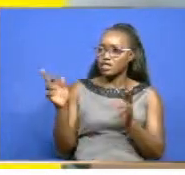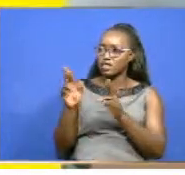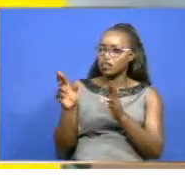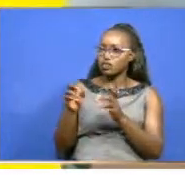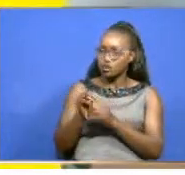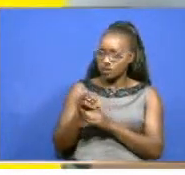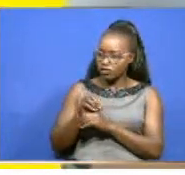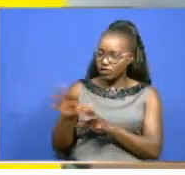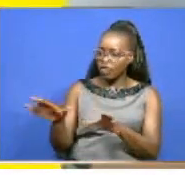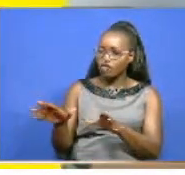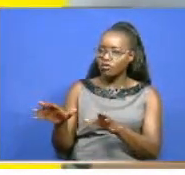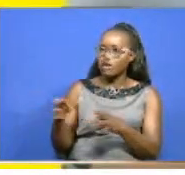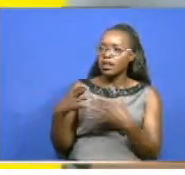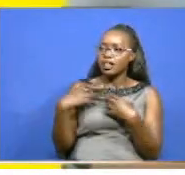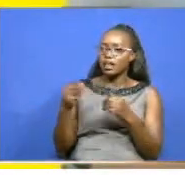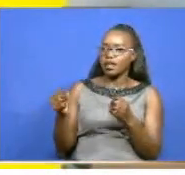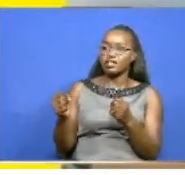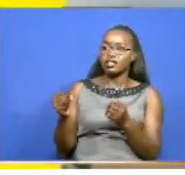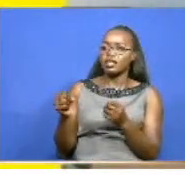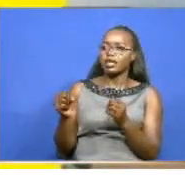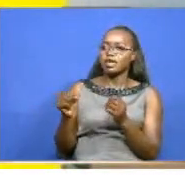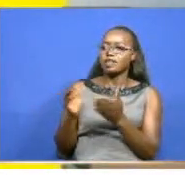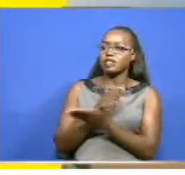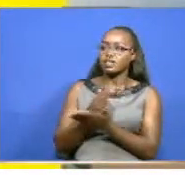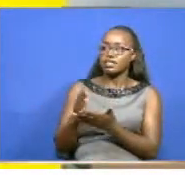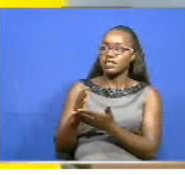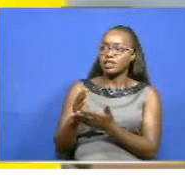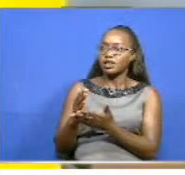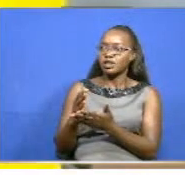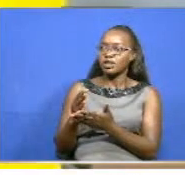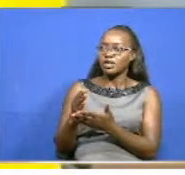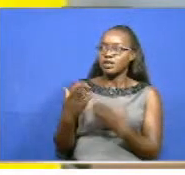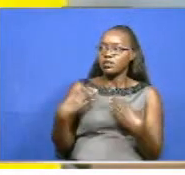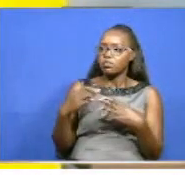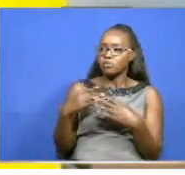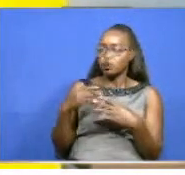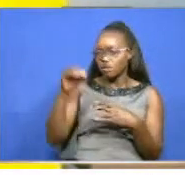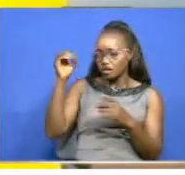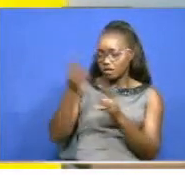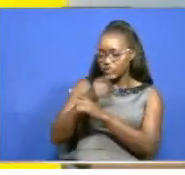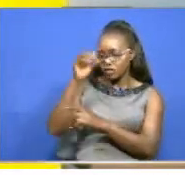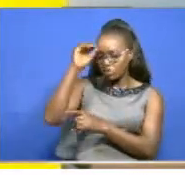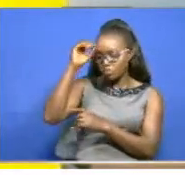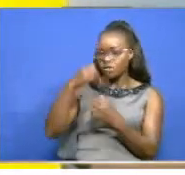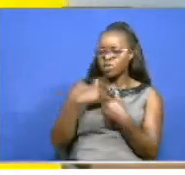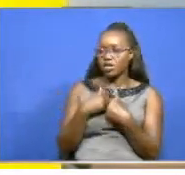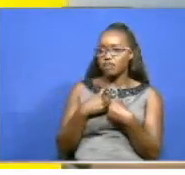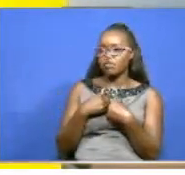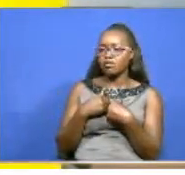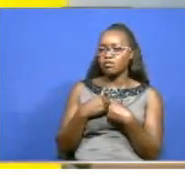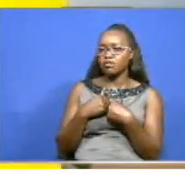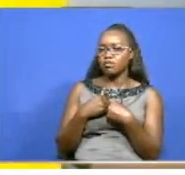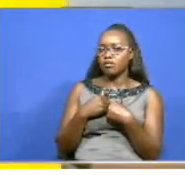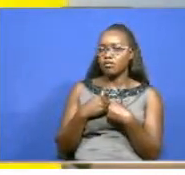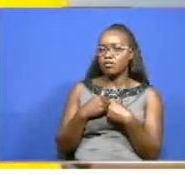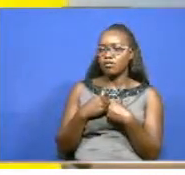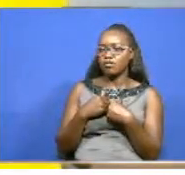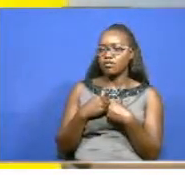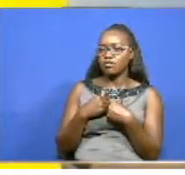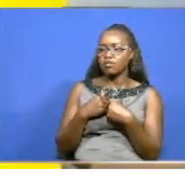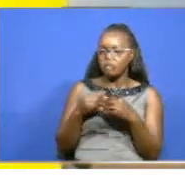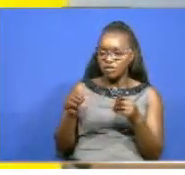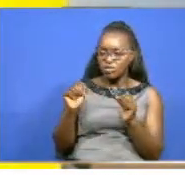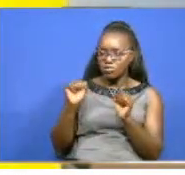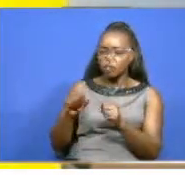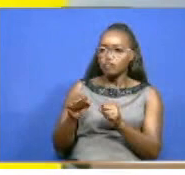to devolve health. And for me, you know, people would have different opinions. We would have